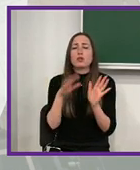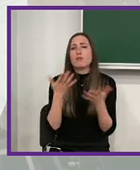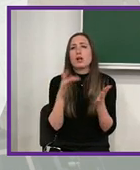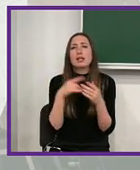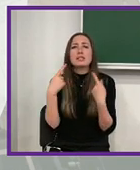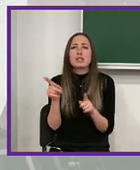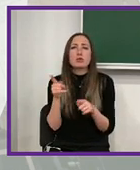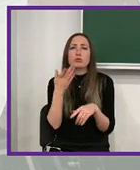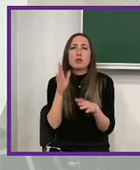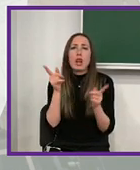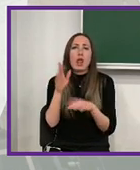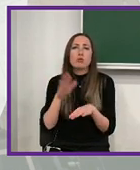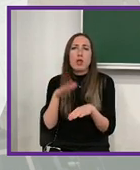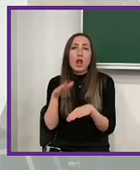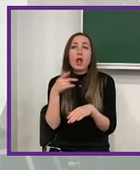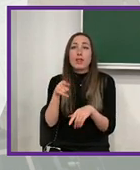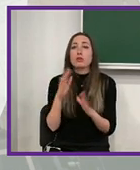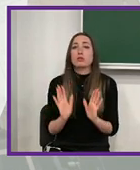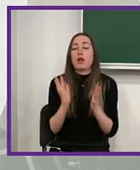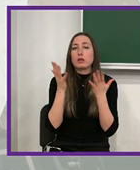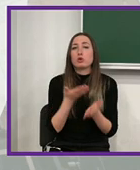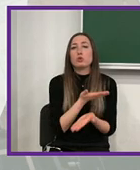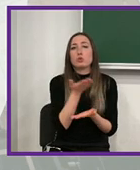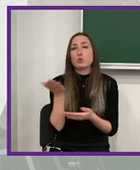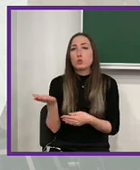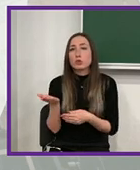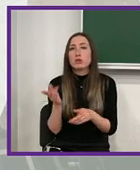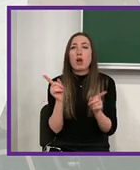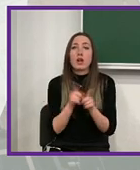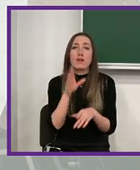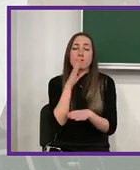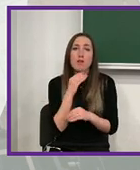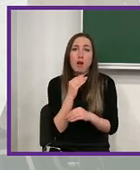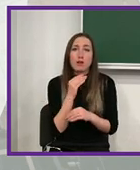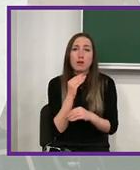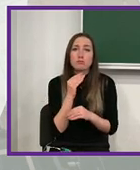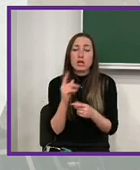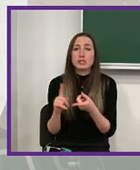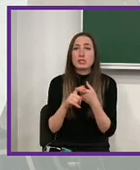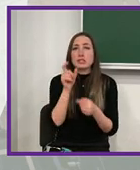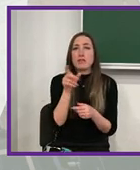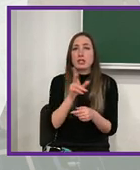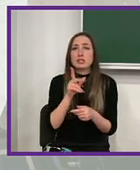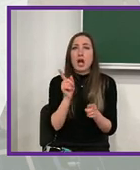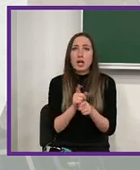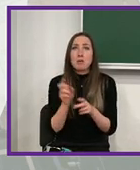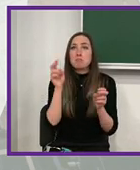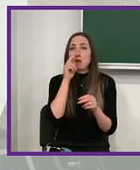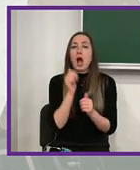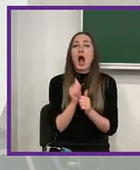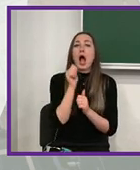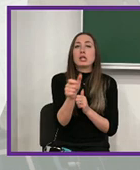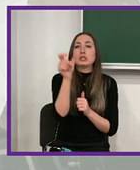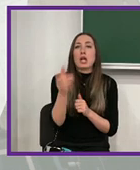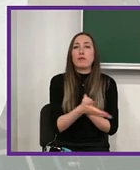of, you can look for people who can really legitimately represent them and who have sufficient leadership experience to really provide you